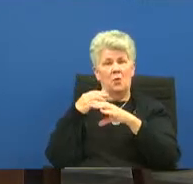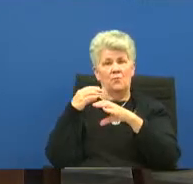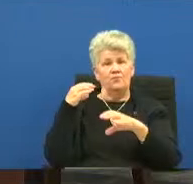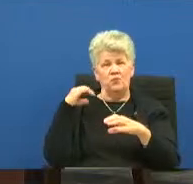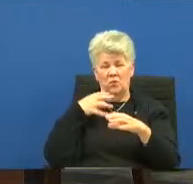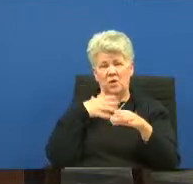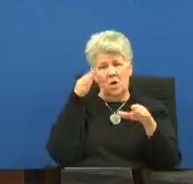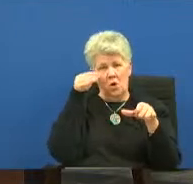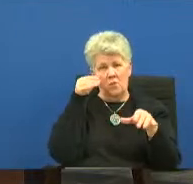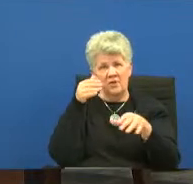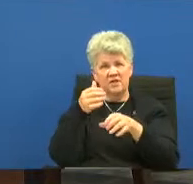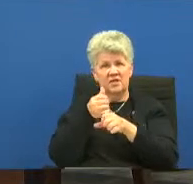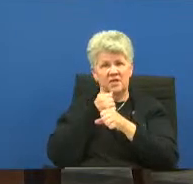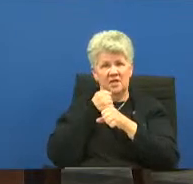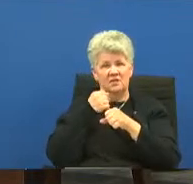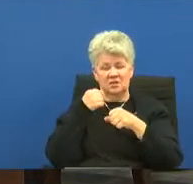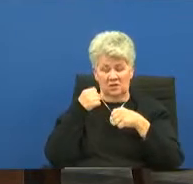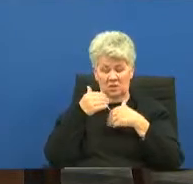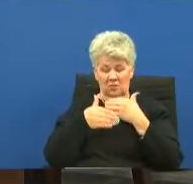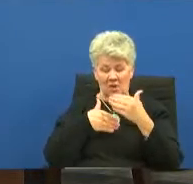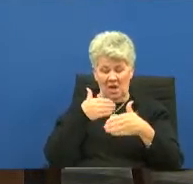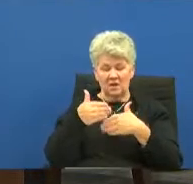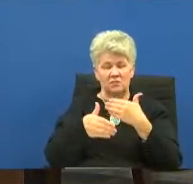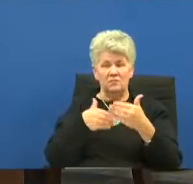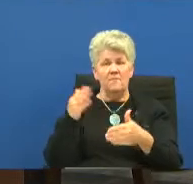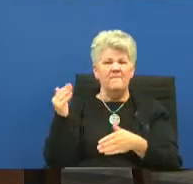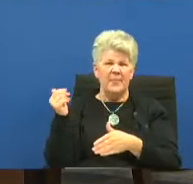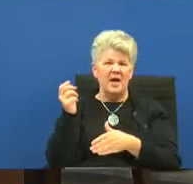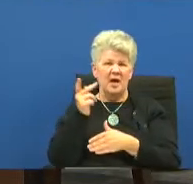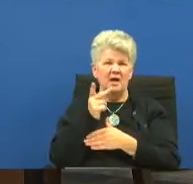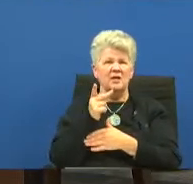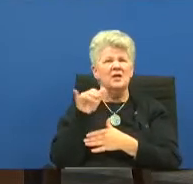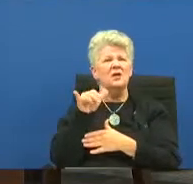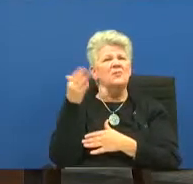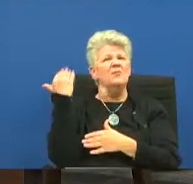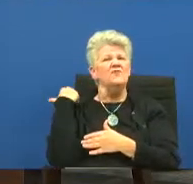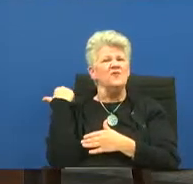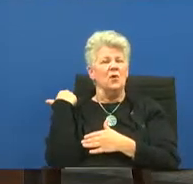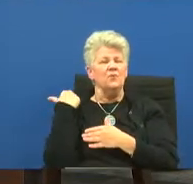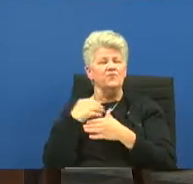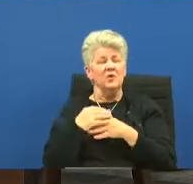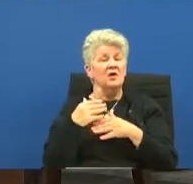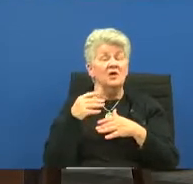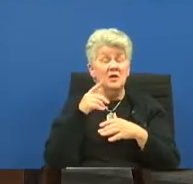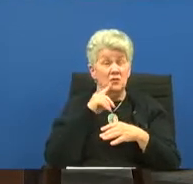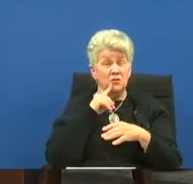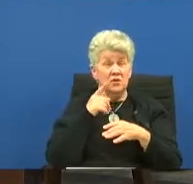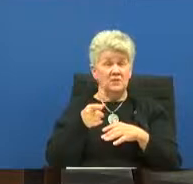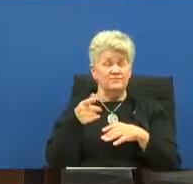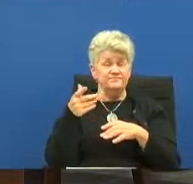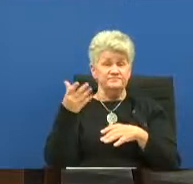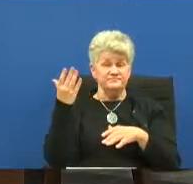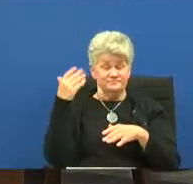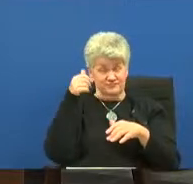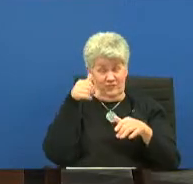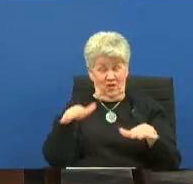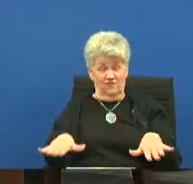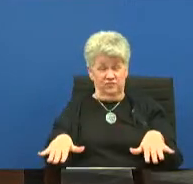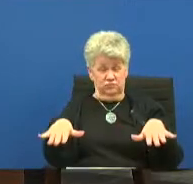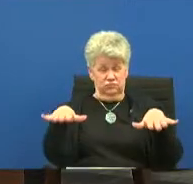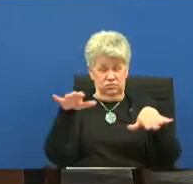is get this property back in operation. Basically what happened was, when the flood happened